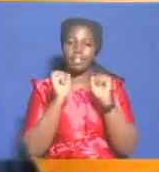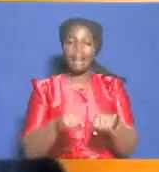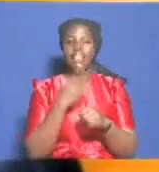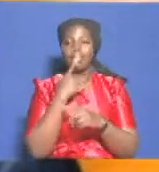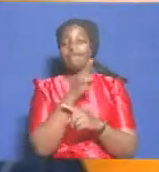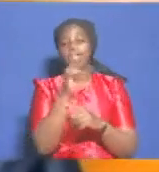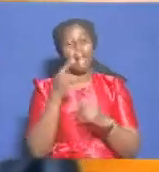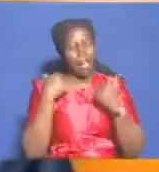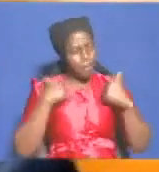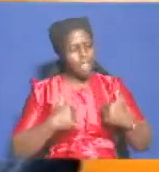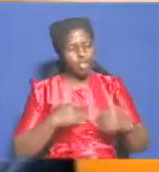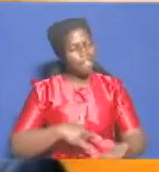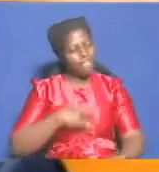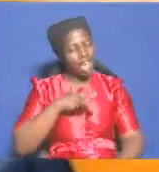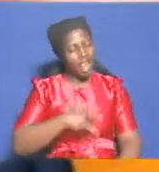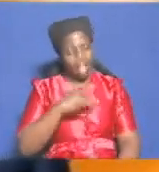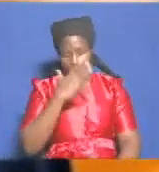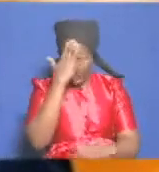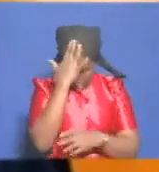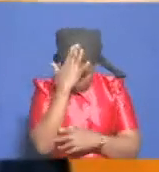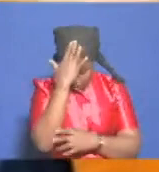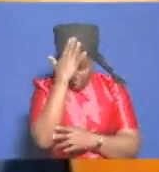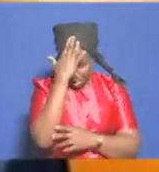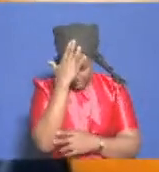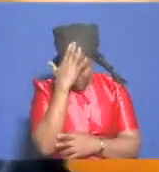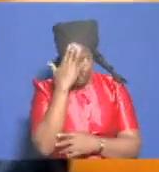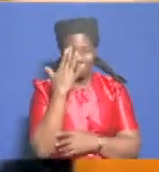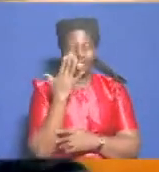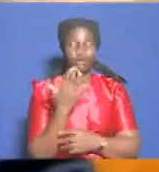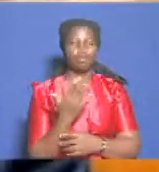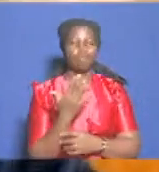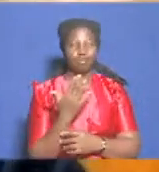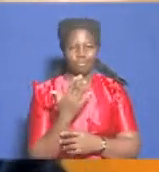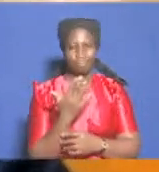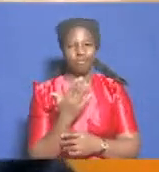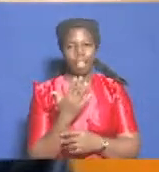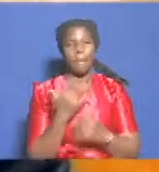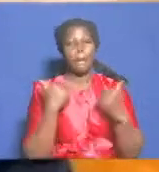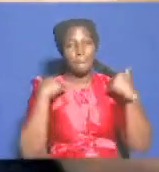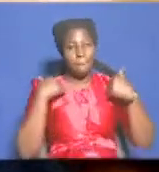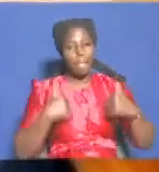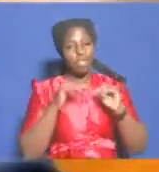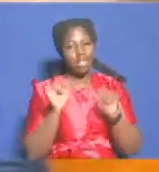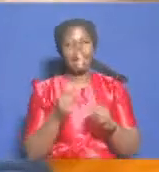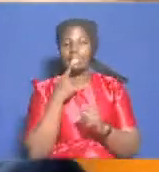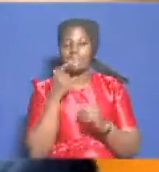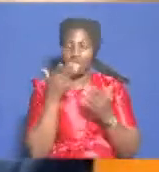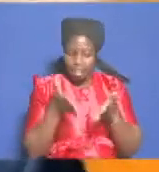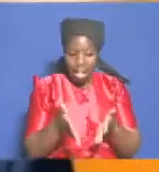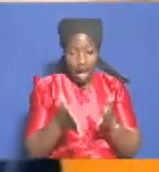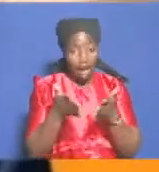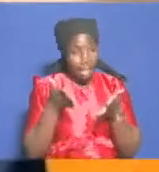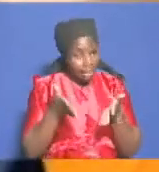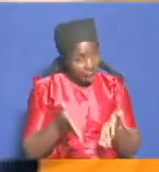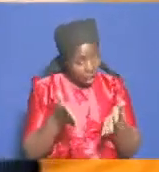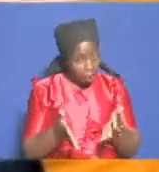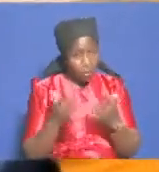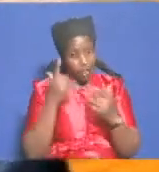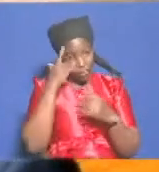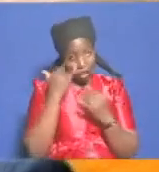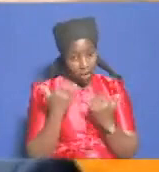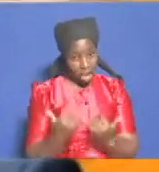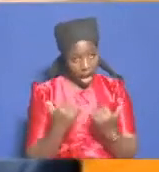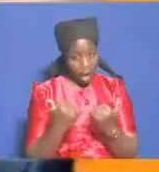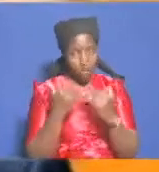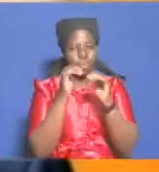humbled. I'm humbled. And let it be, I can say here and now, that for now and